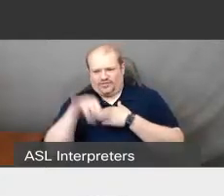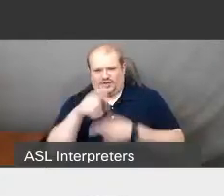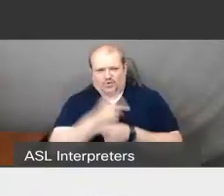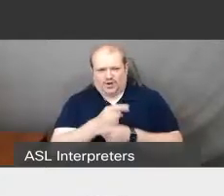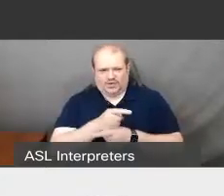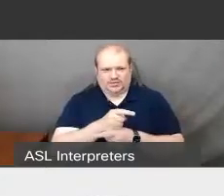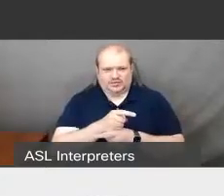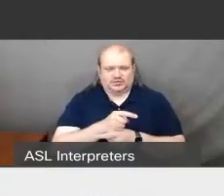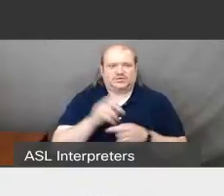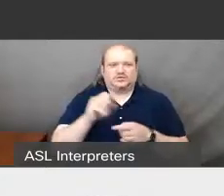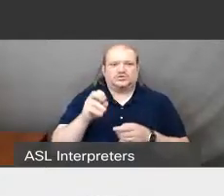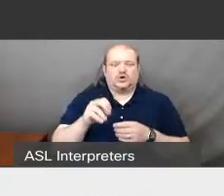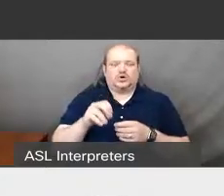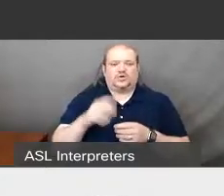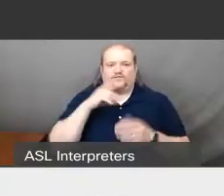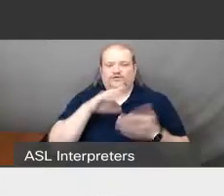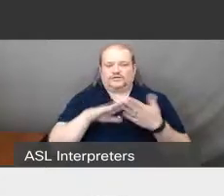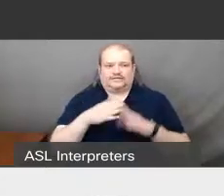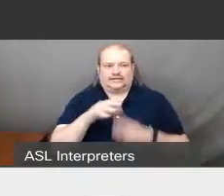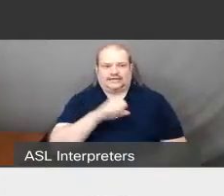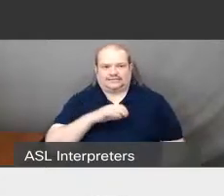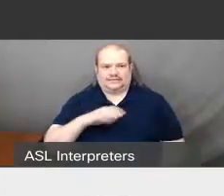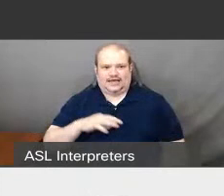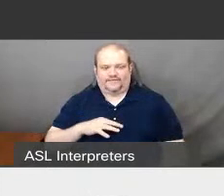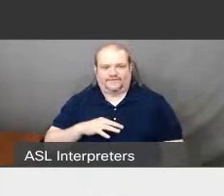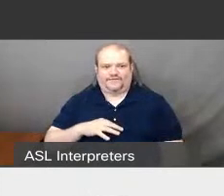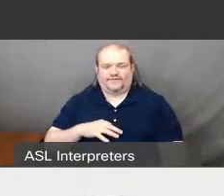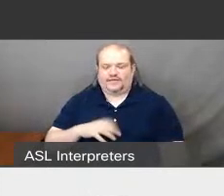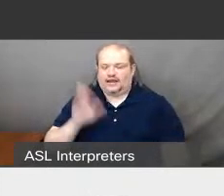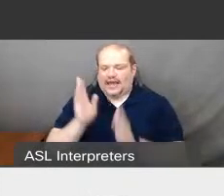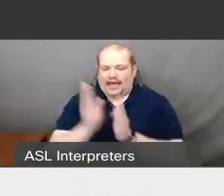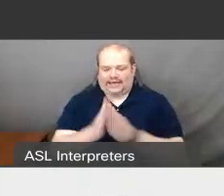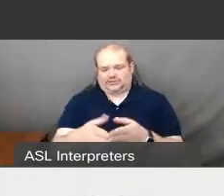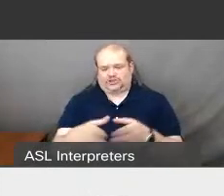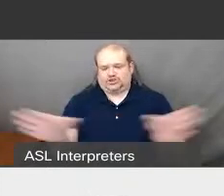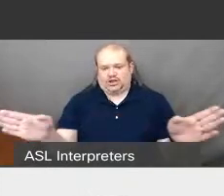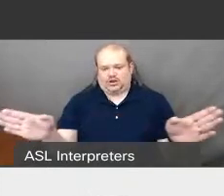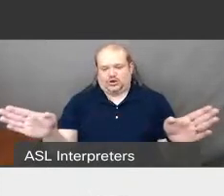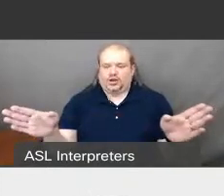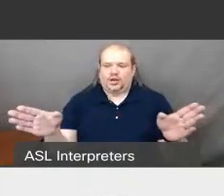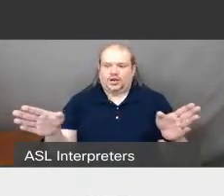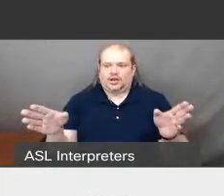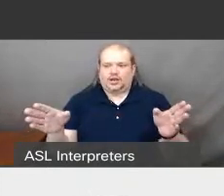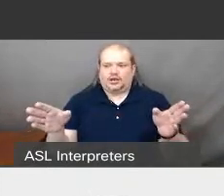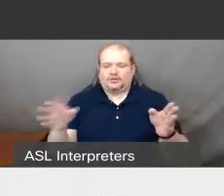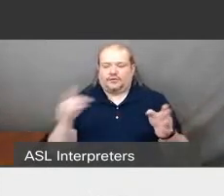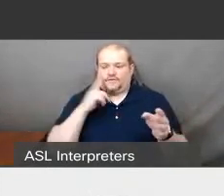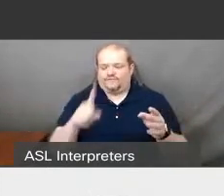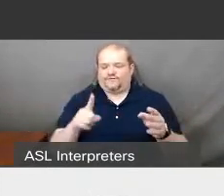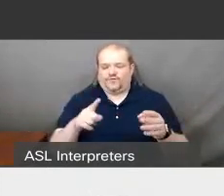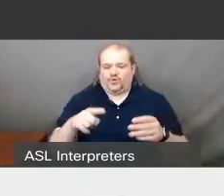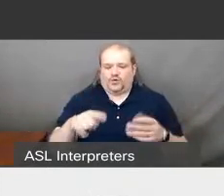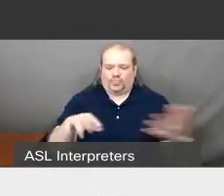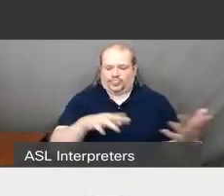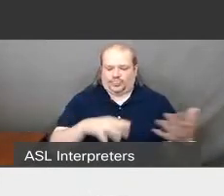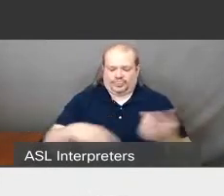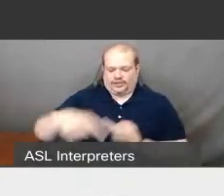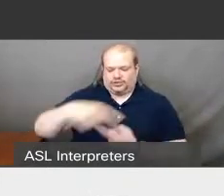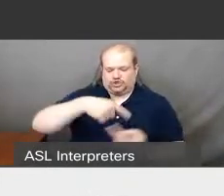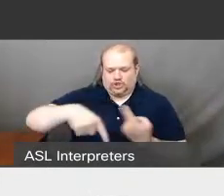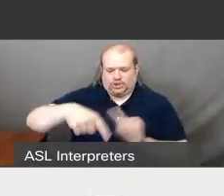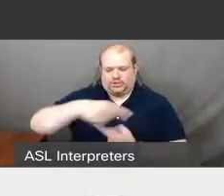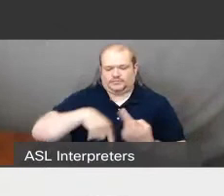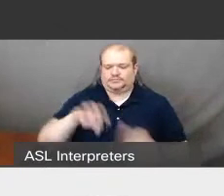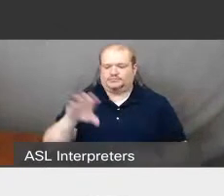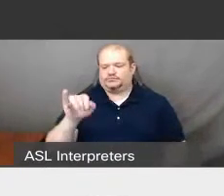are. So for city staff then, I'll ask generically, for the circulation on the Master Street Plan,